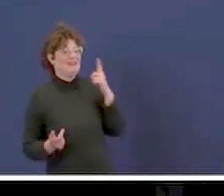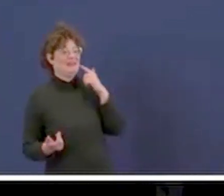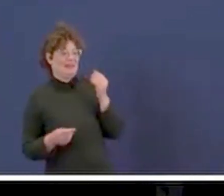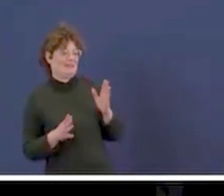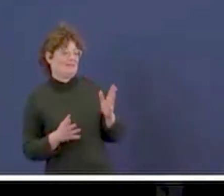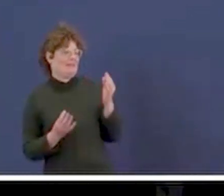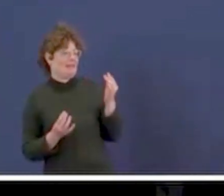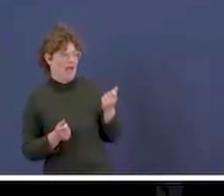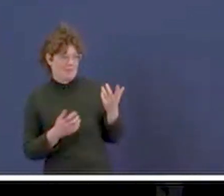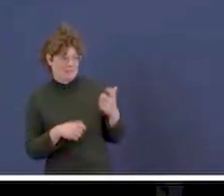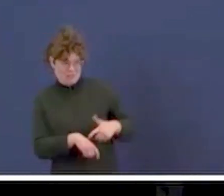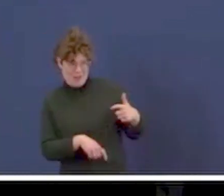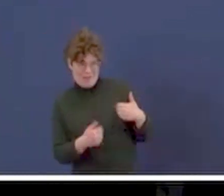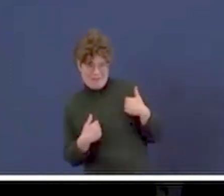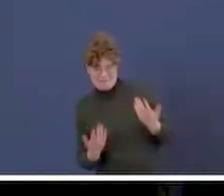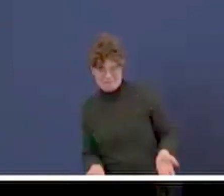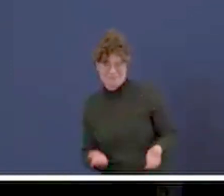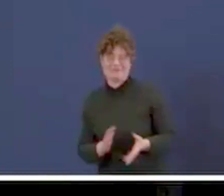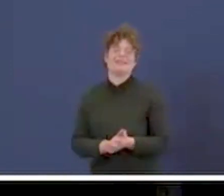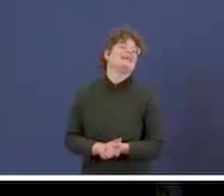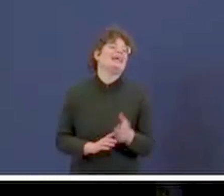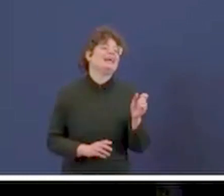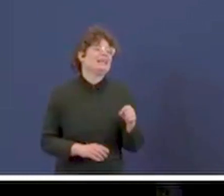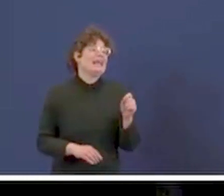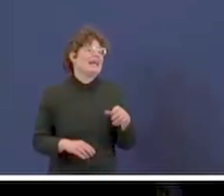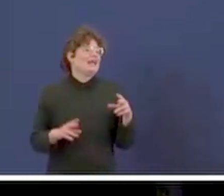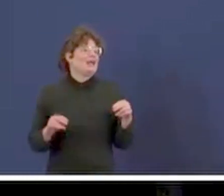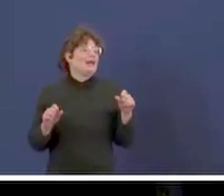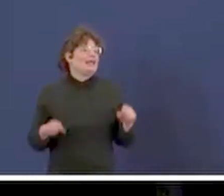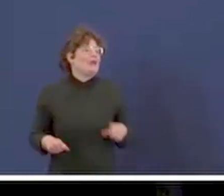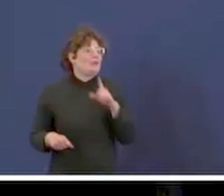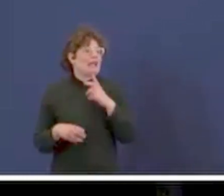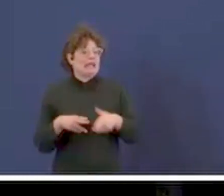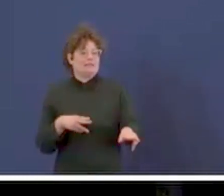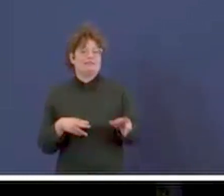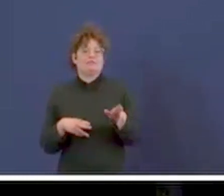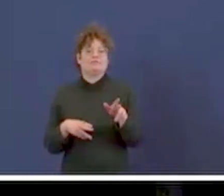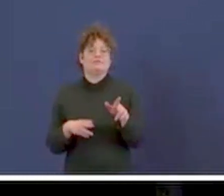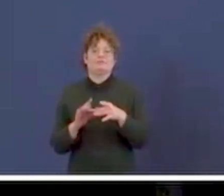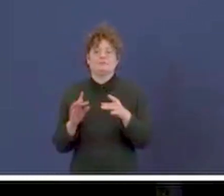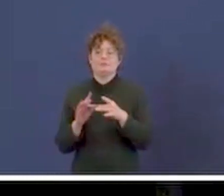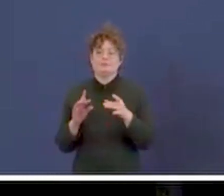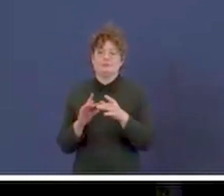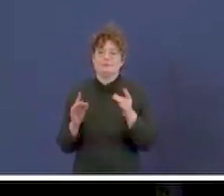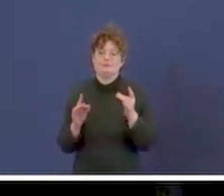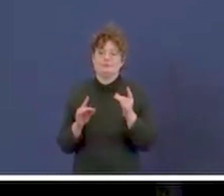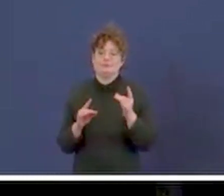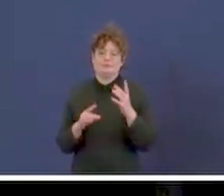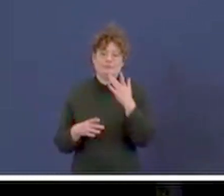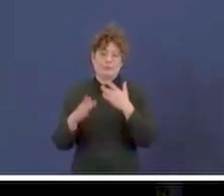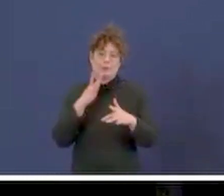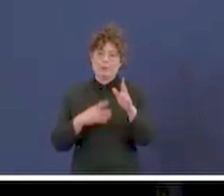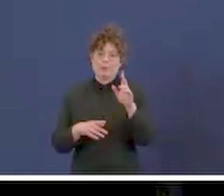How much time do we have? Yeah. I can make this really brief. Poor people need